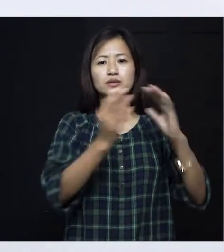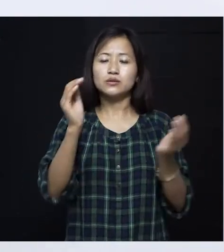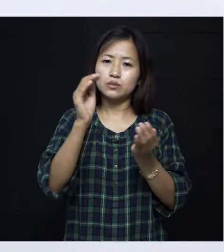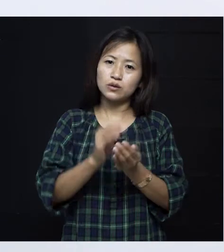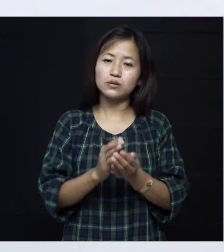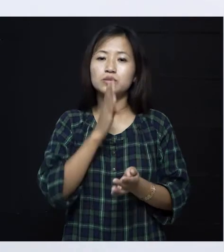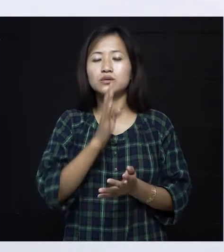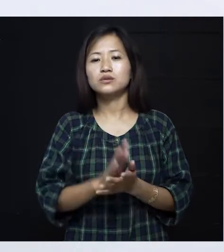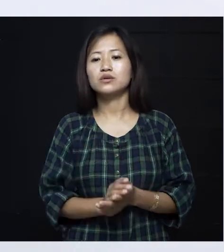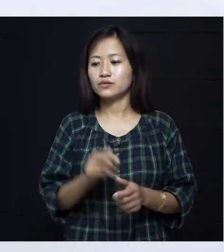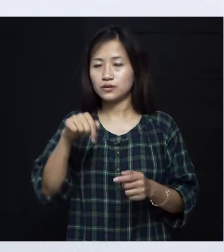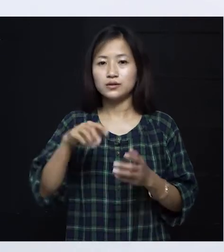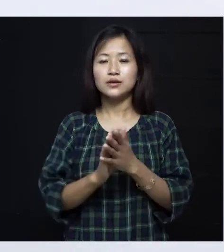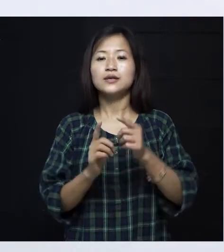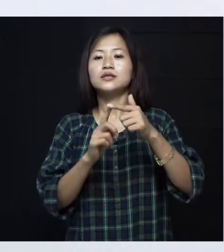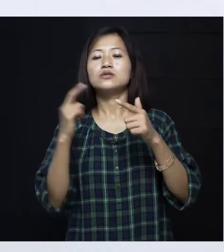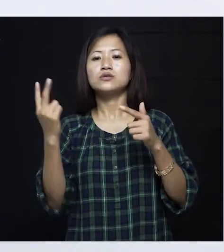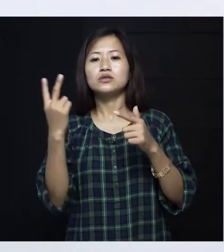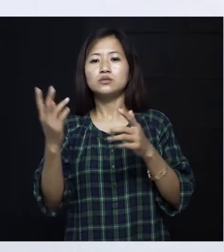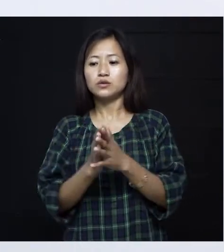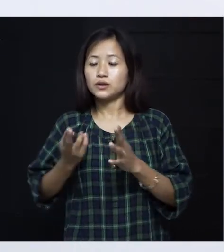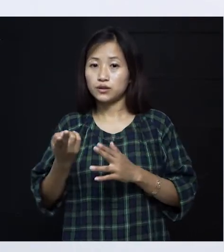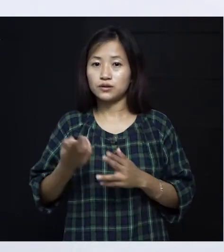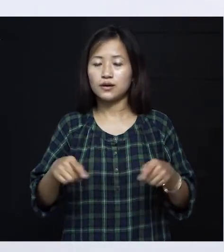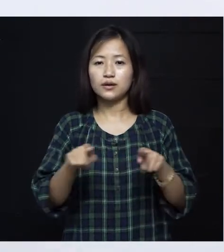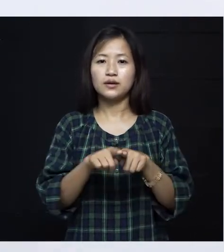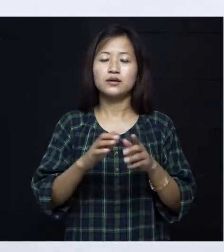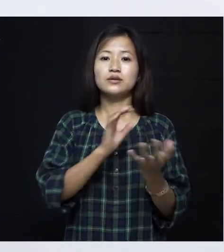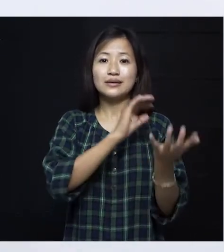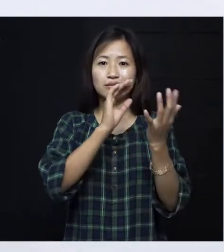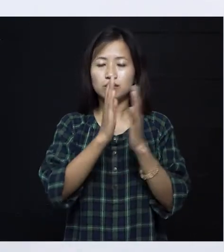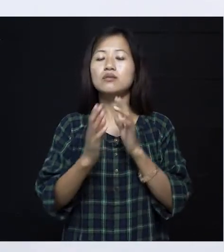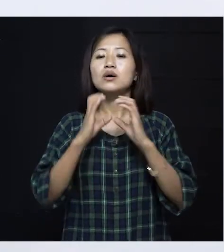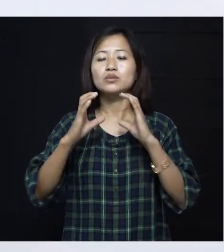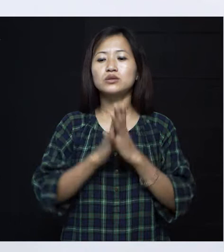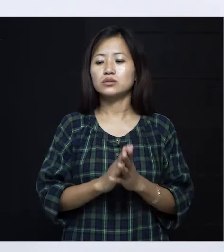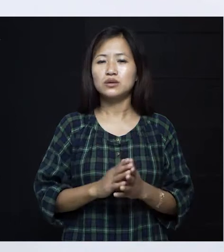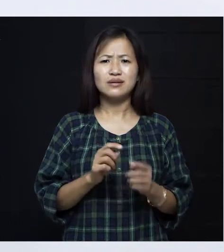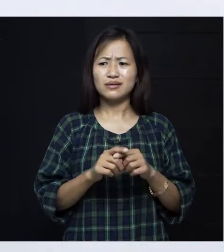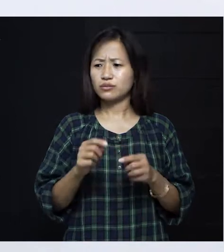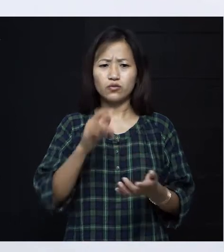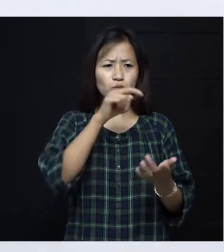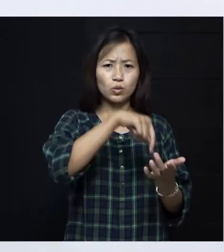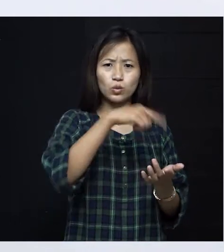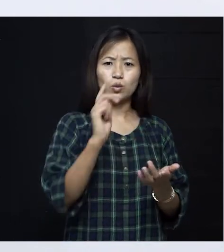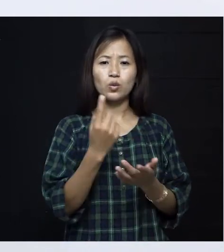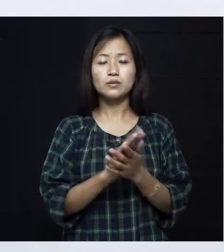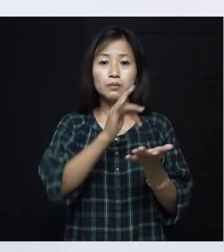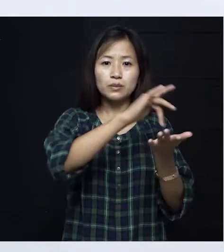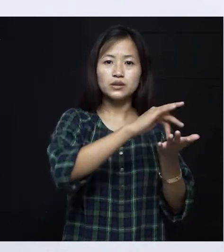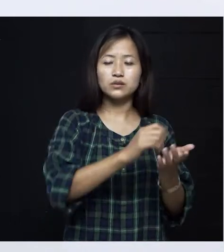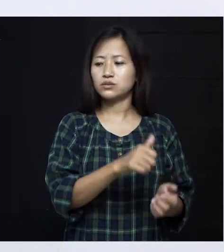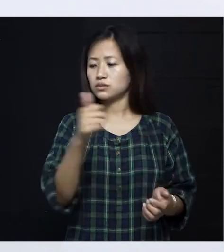smaller because of the transport and communication. Because from one place to another place, we can reach easily, or even